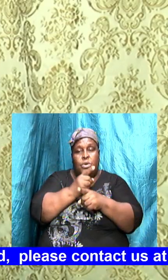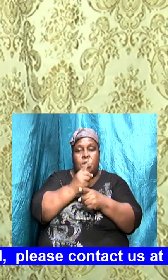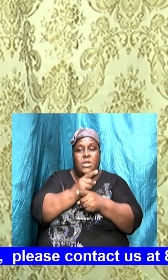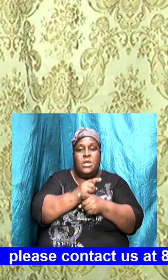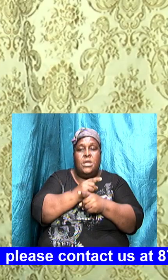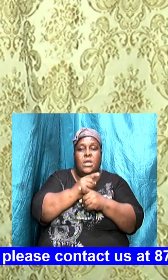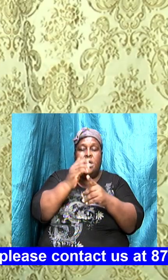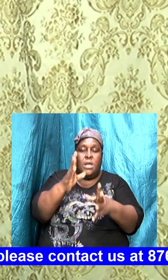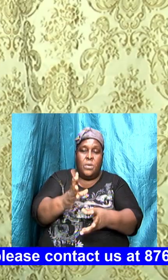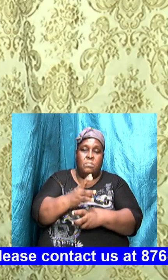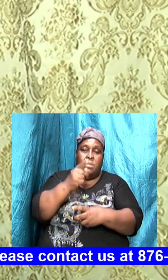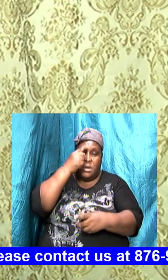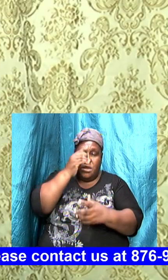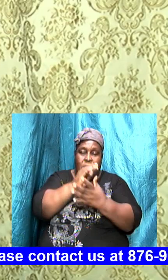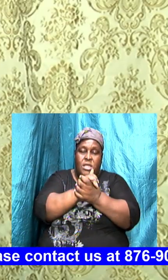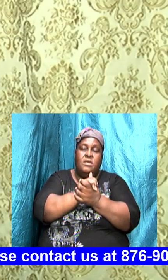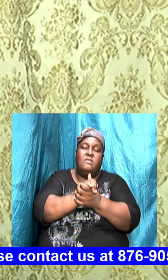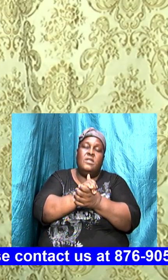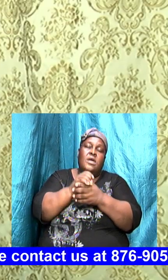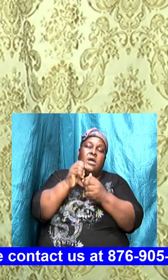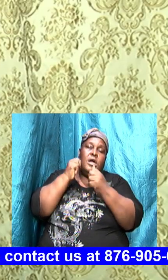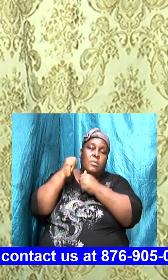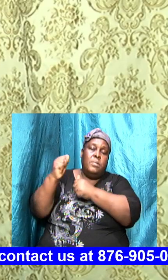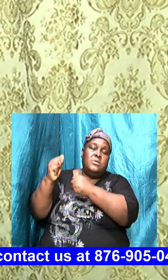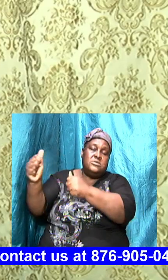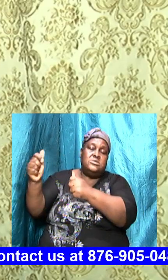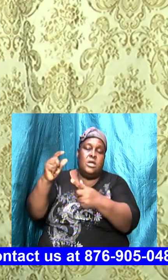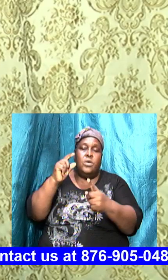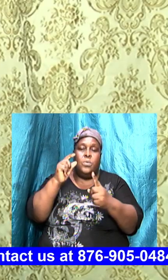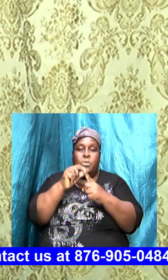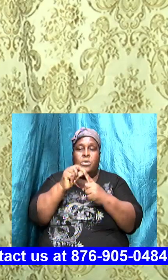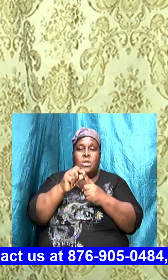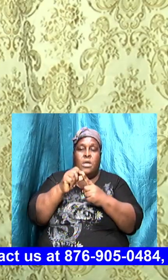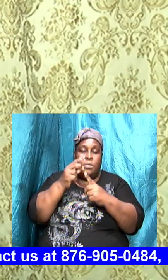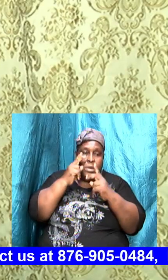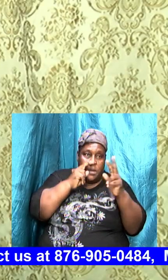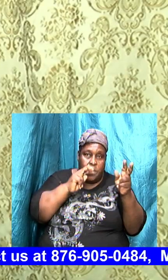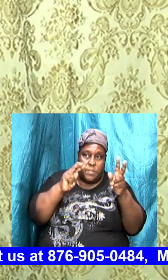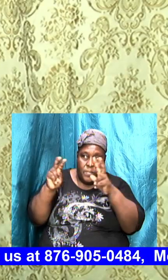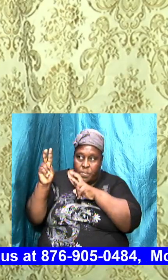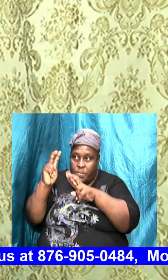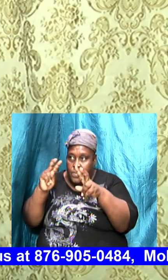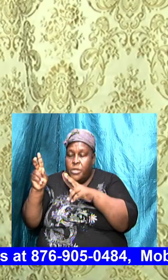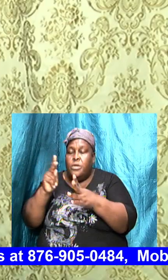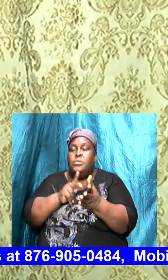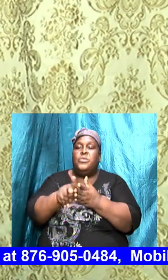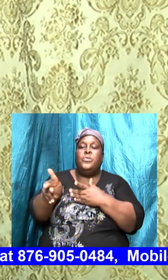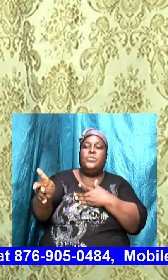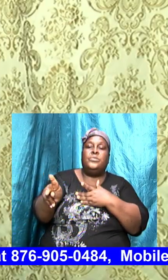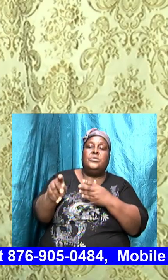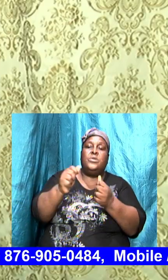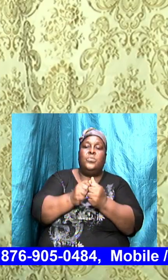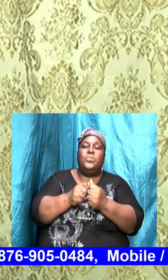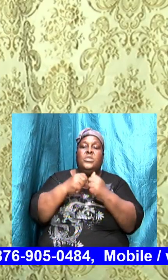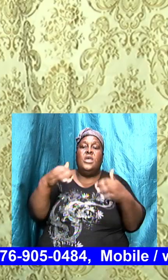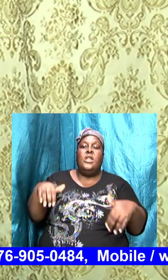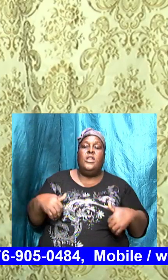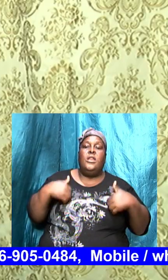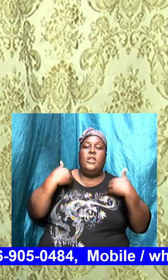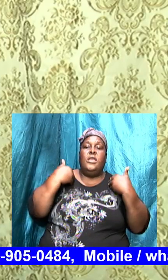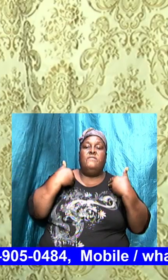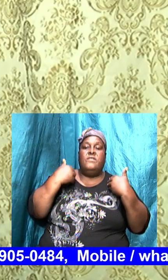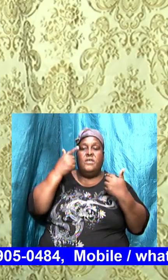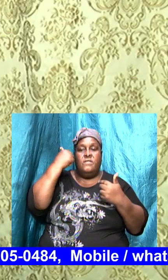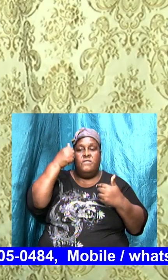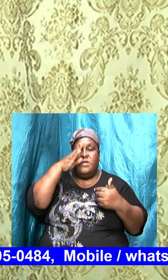the apostolic word and we are vigilant with purity and with walking with